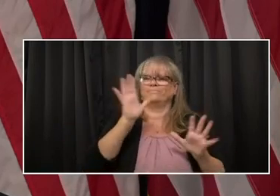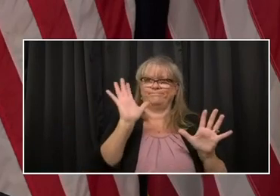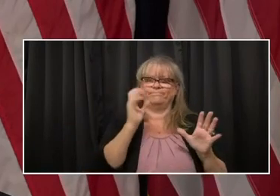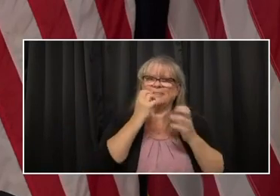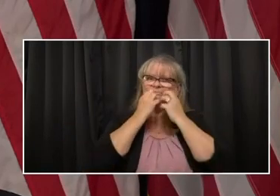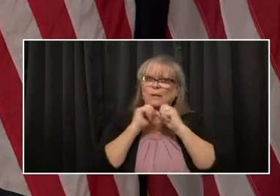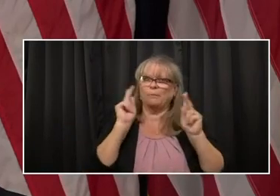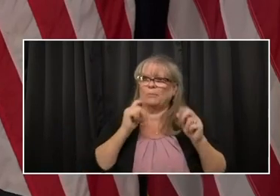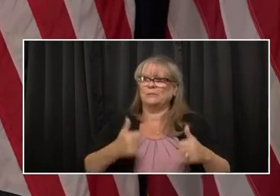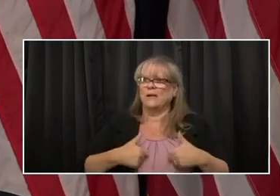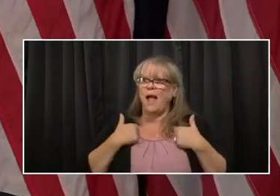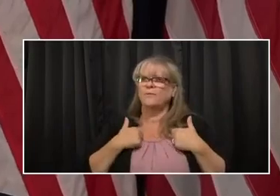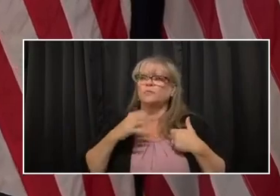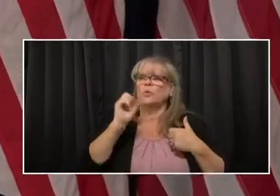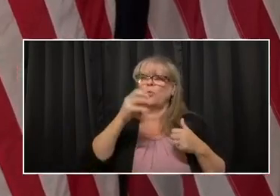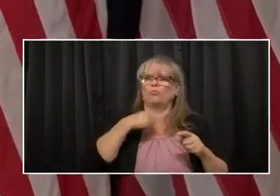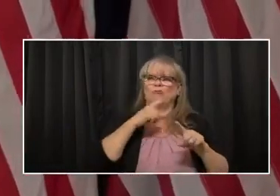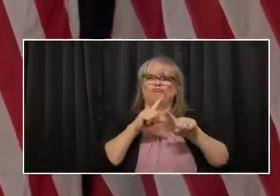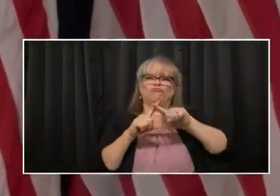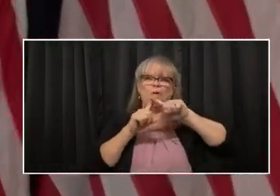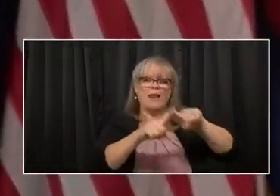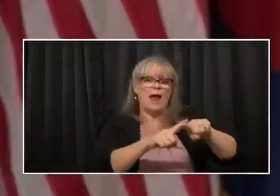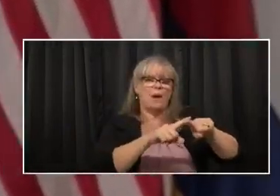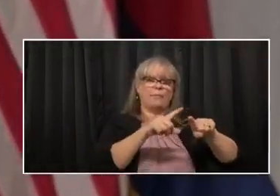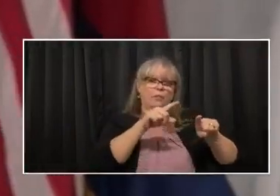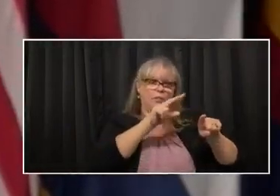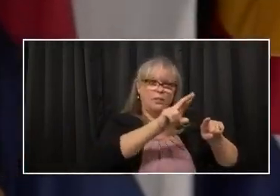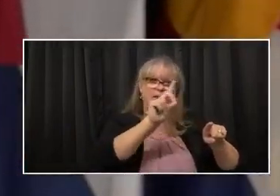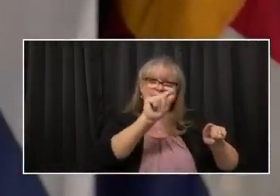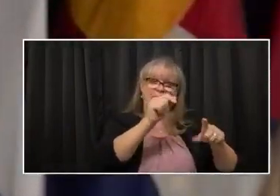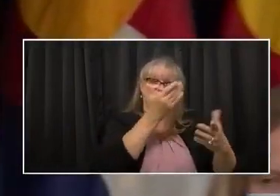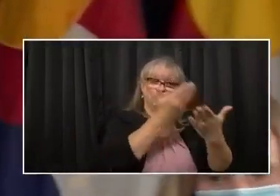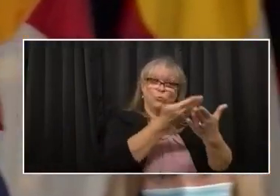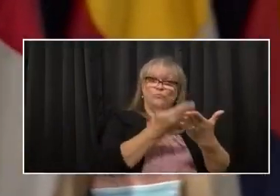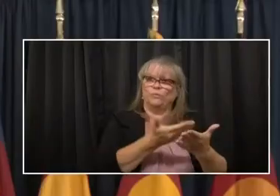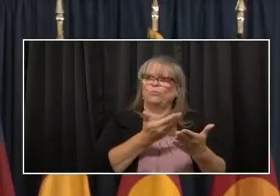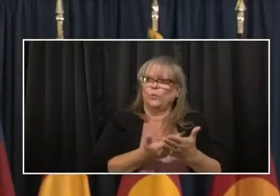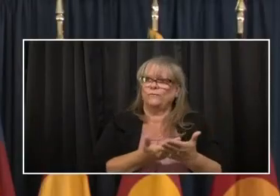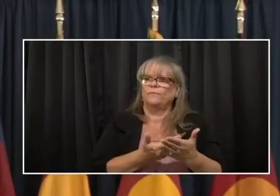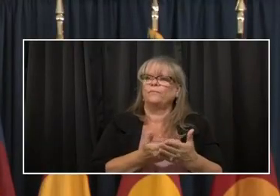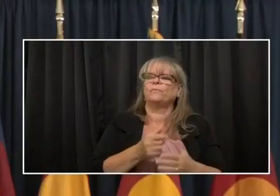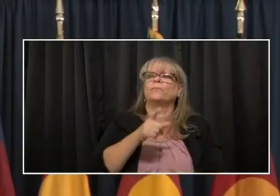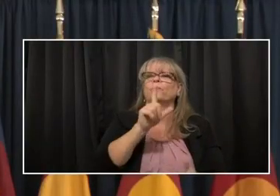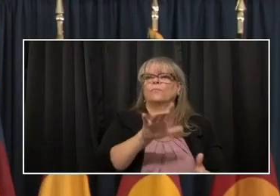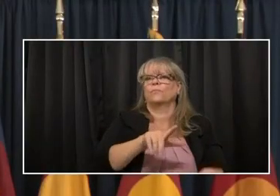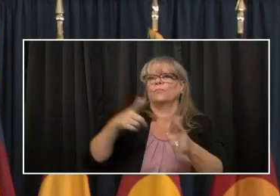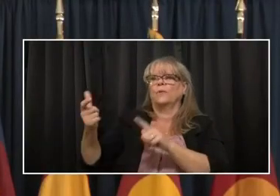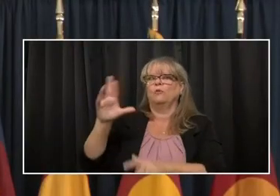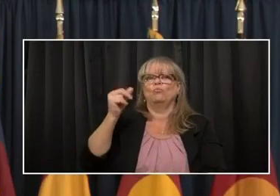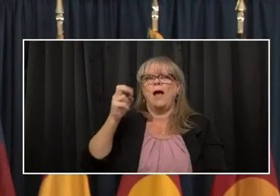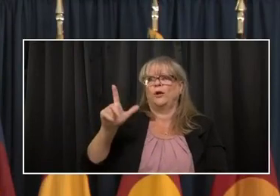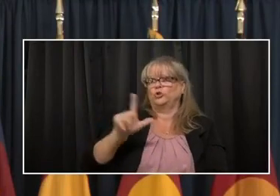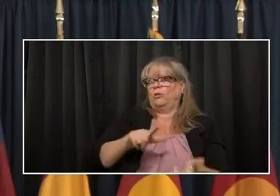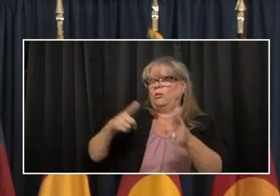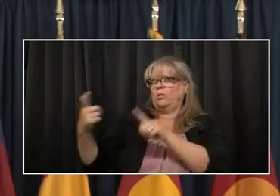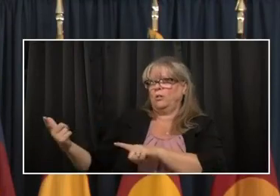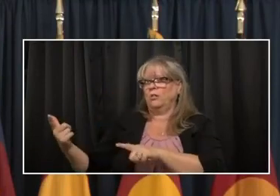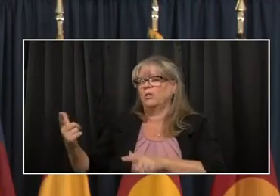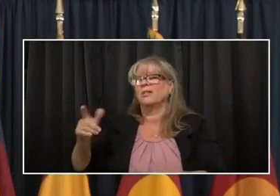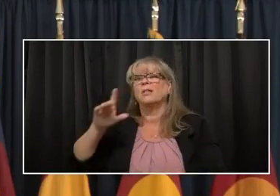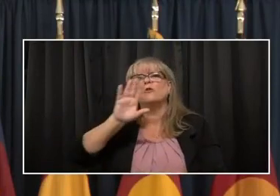to Dr. Herlihy. Yes, so I think most specifically, we've seen a substantial decrease in the number of cases occurring among 20